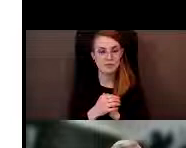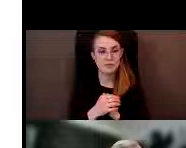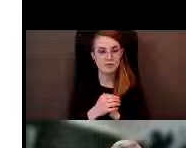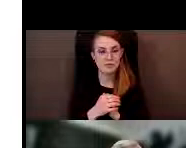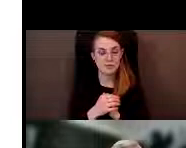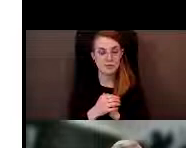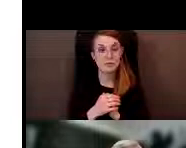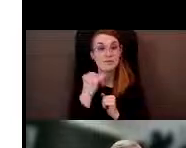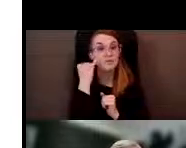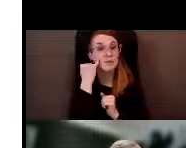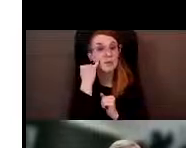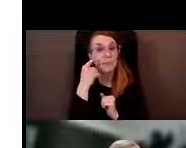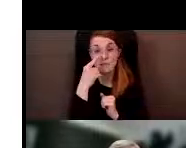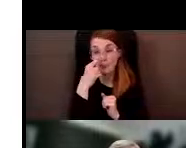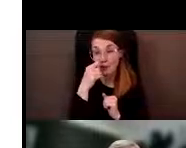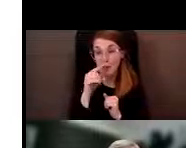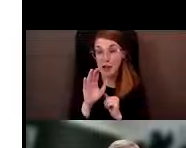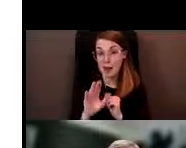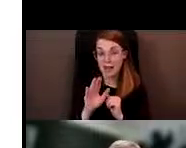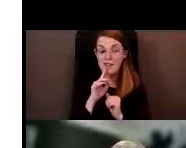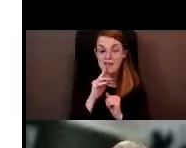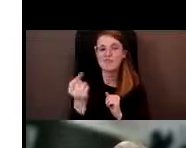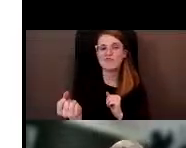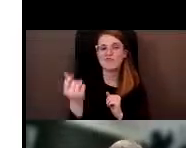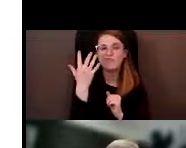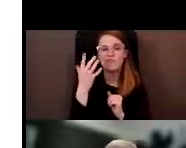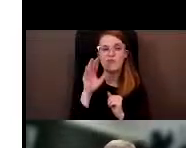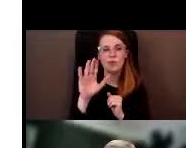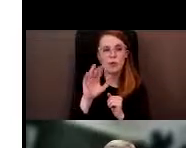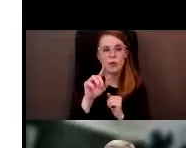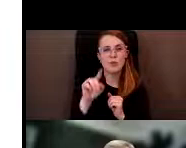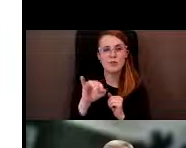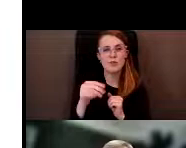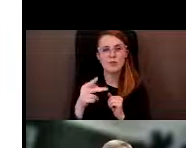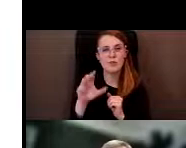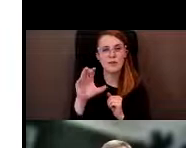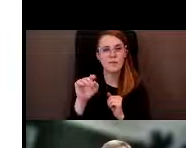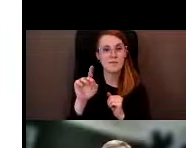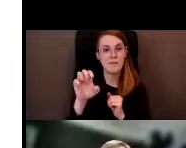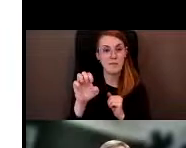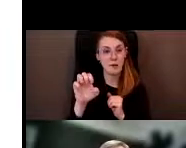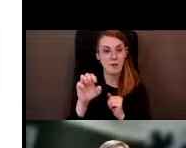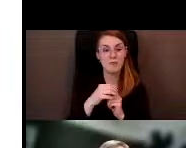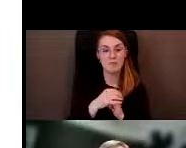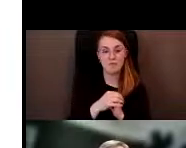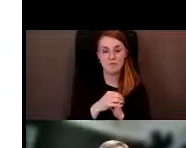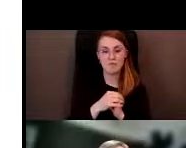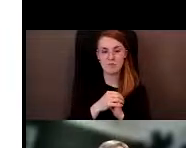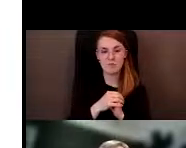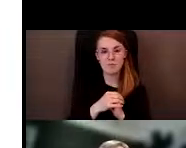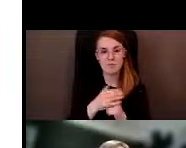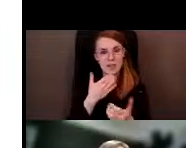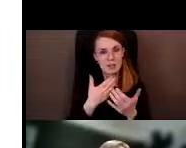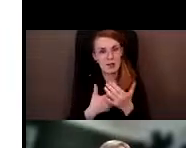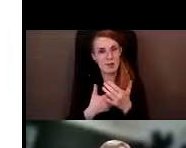If you don't mind, please share your zip code. This is a good way for us to